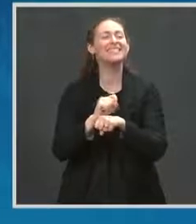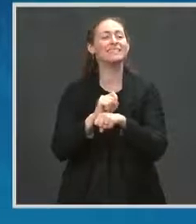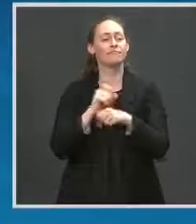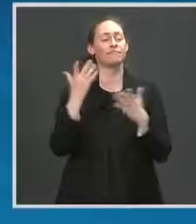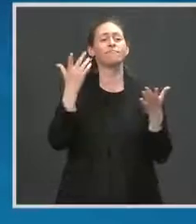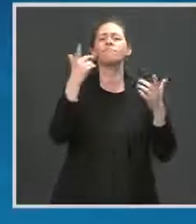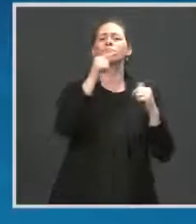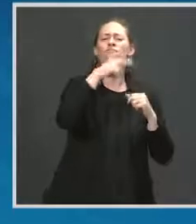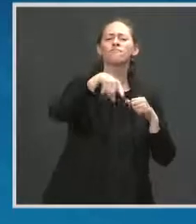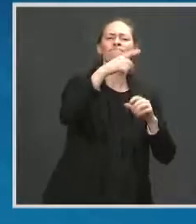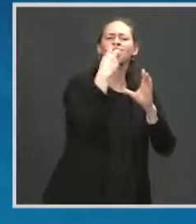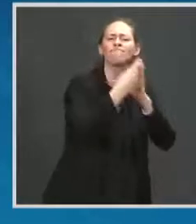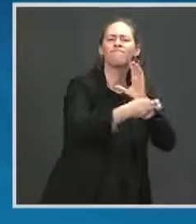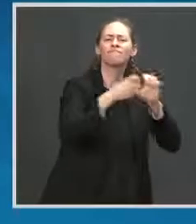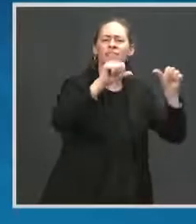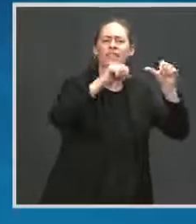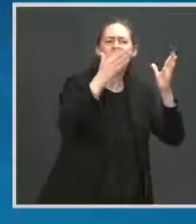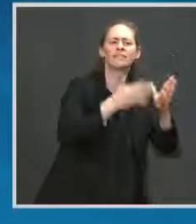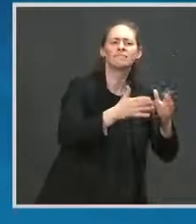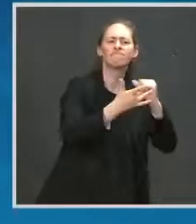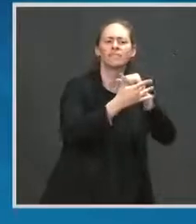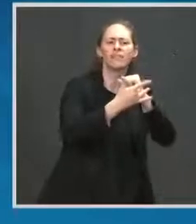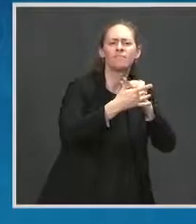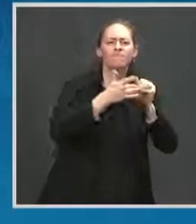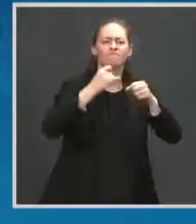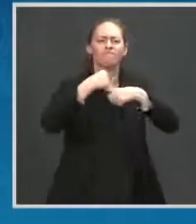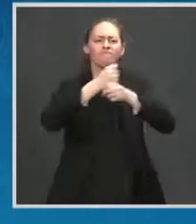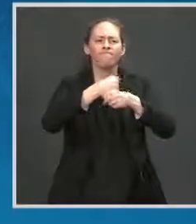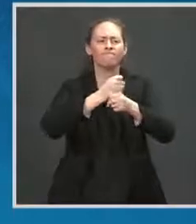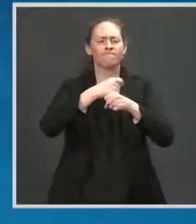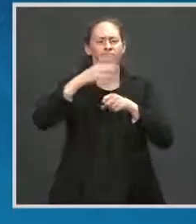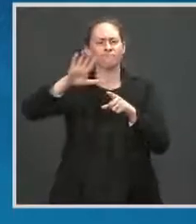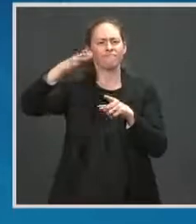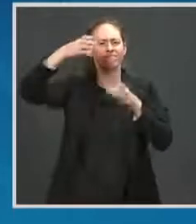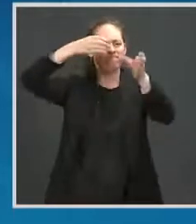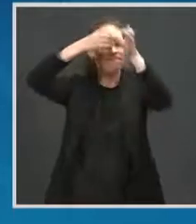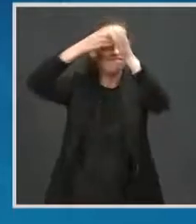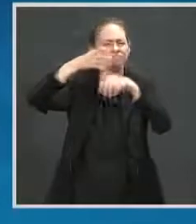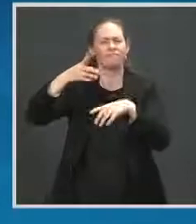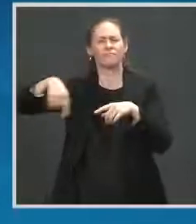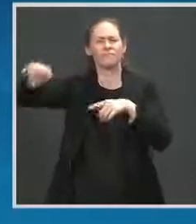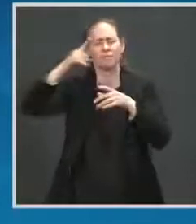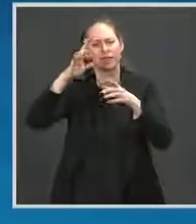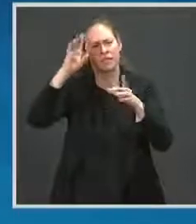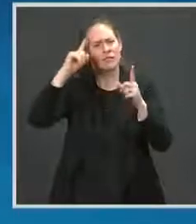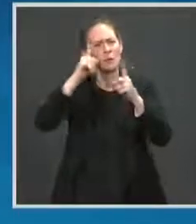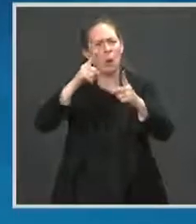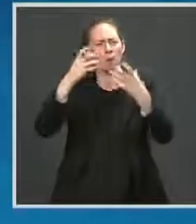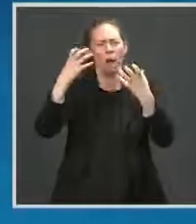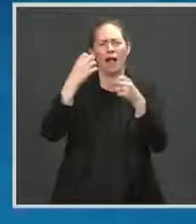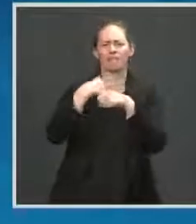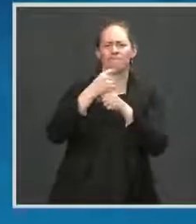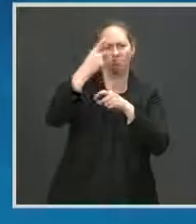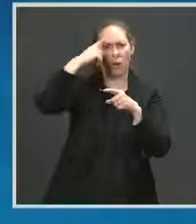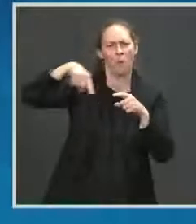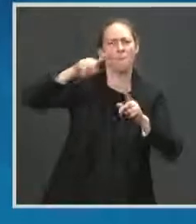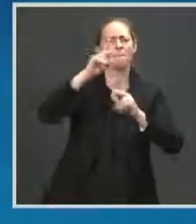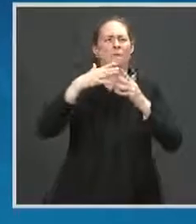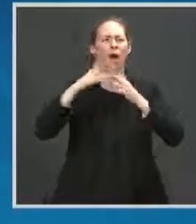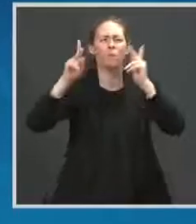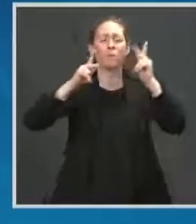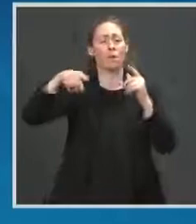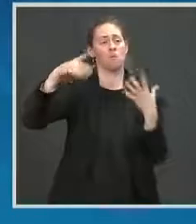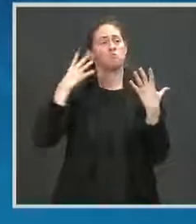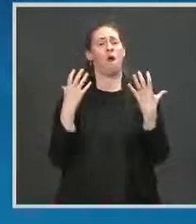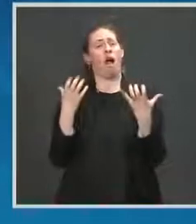of manufacturers, and the determination of the American people, we will soon pass